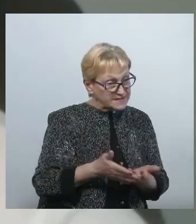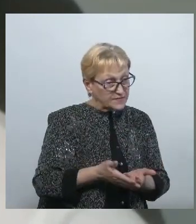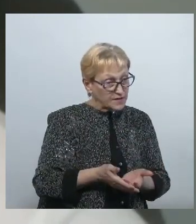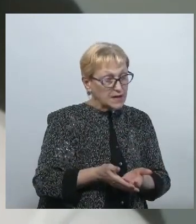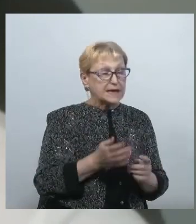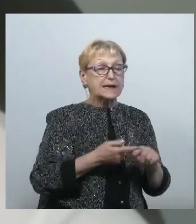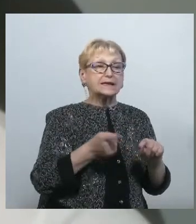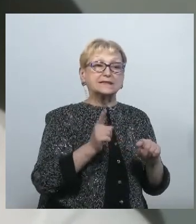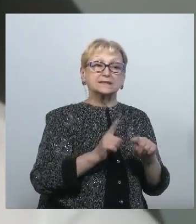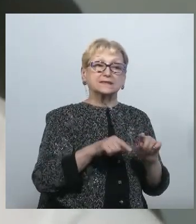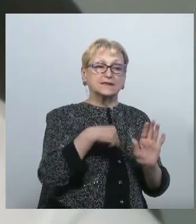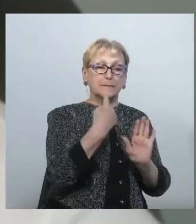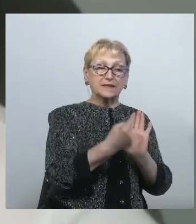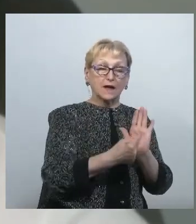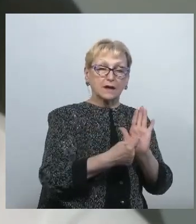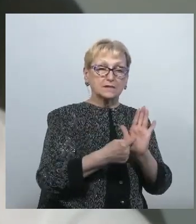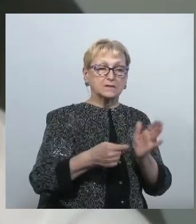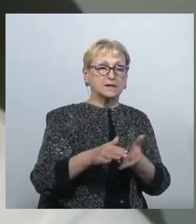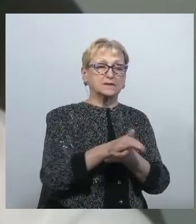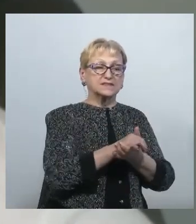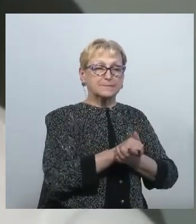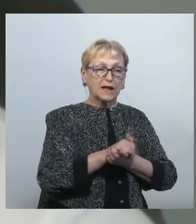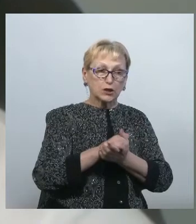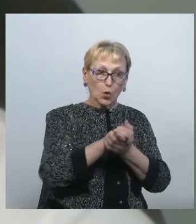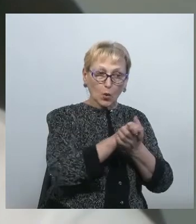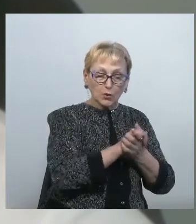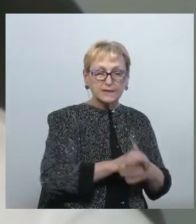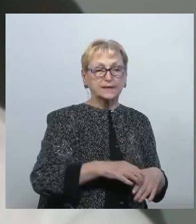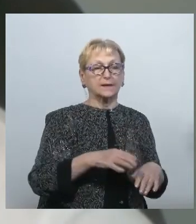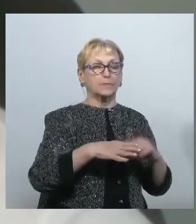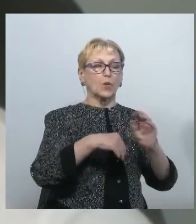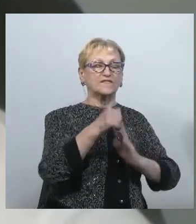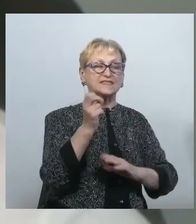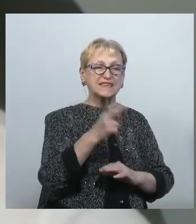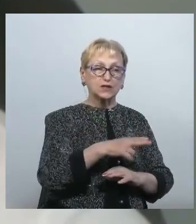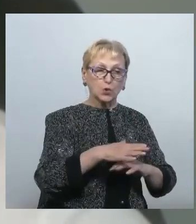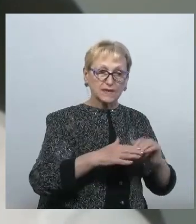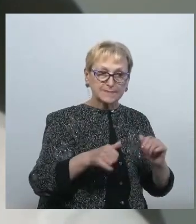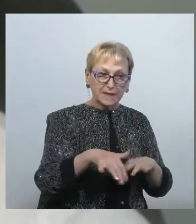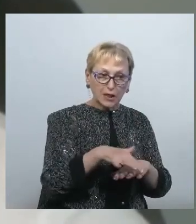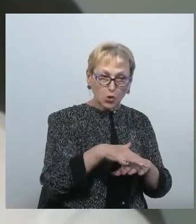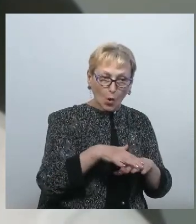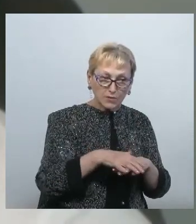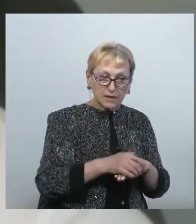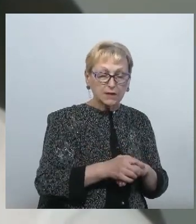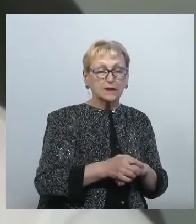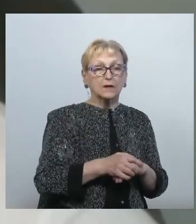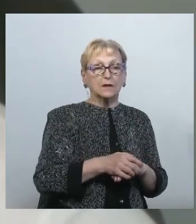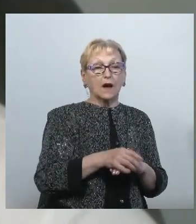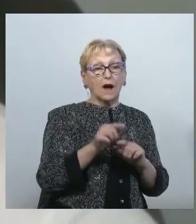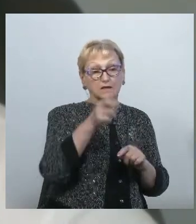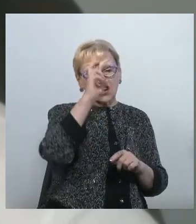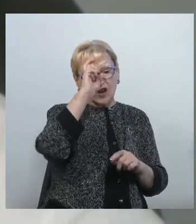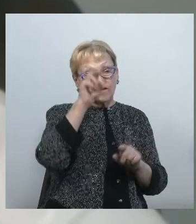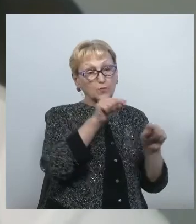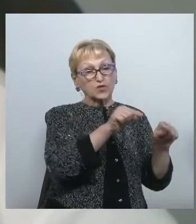against self-regulation bodies to be mentioned in the legislation. It shall be decided on the level of